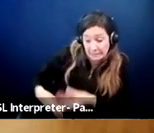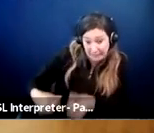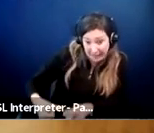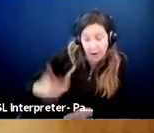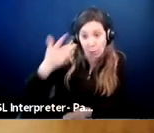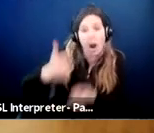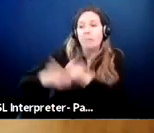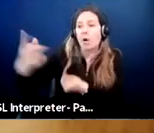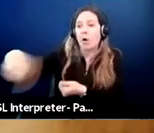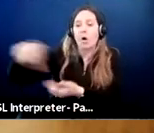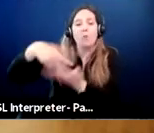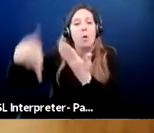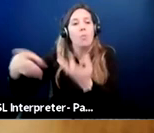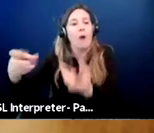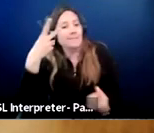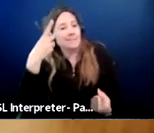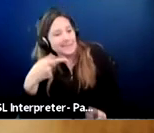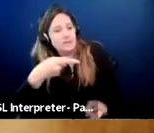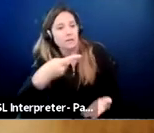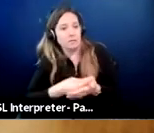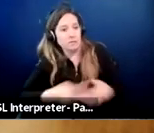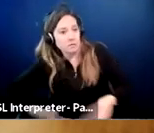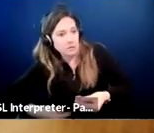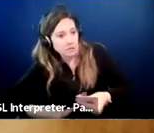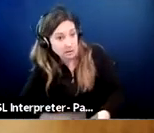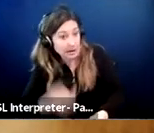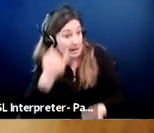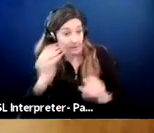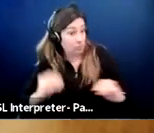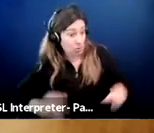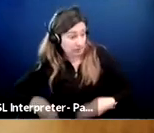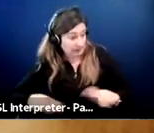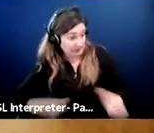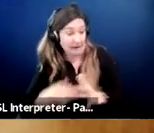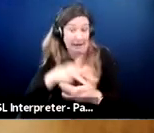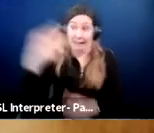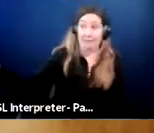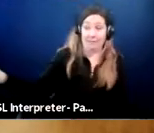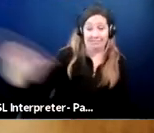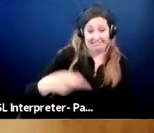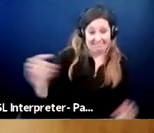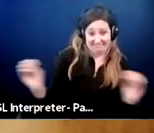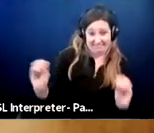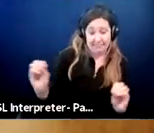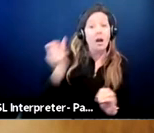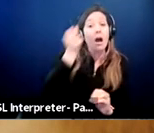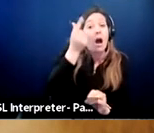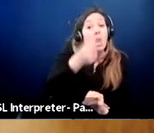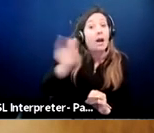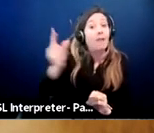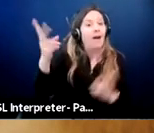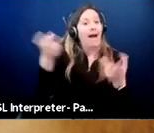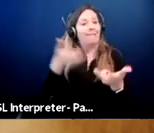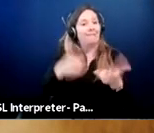spending money, you're likely not going to get any funding from the government. So you've got to think of the government as an investor. So the difference between tax